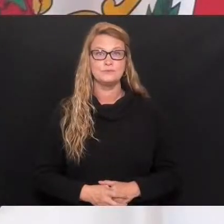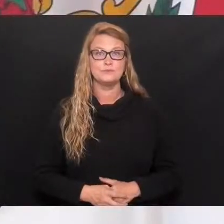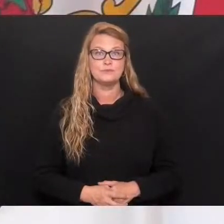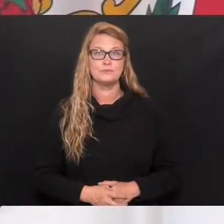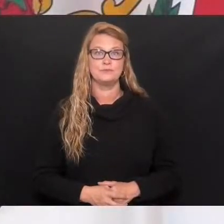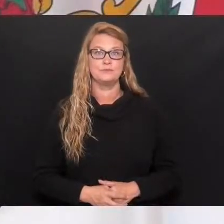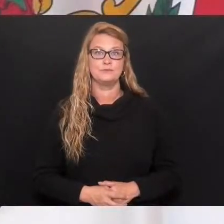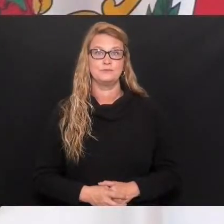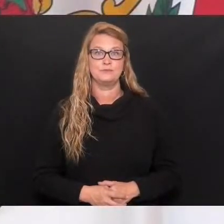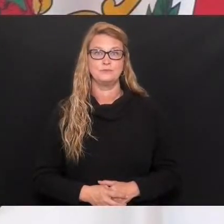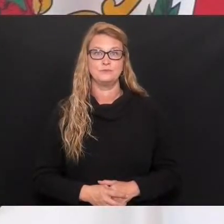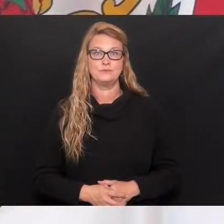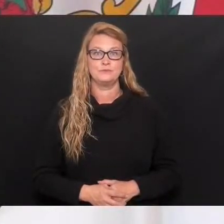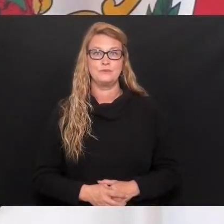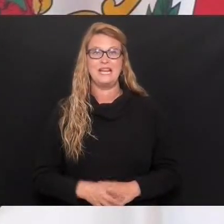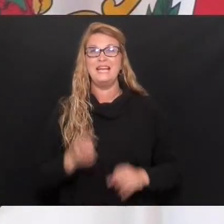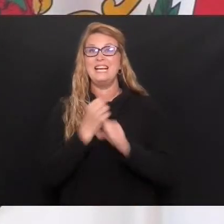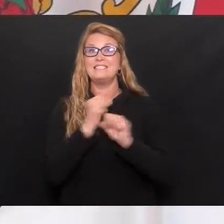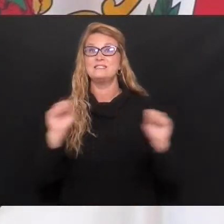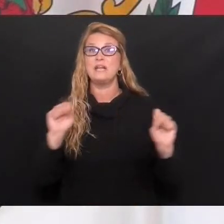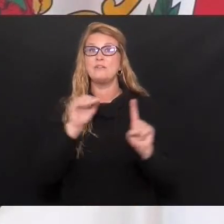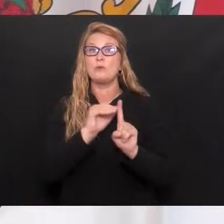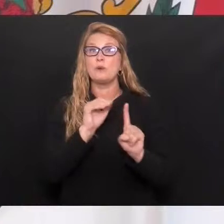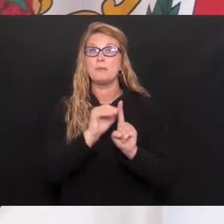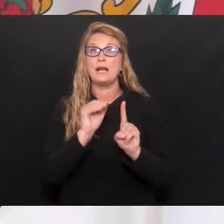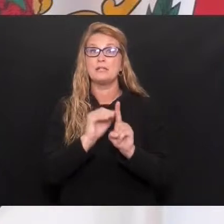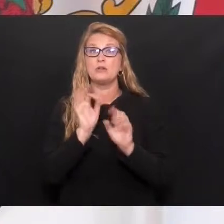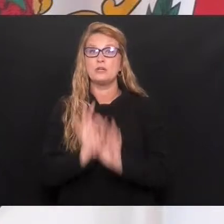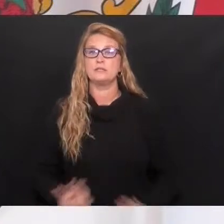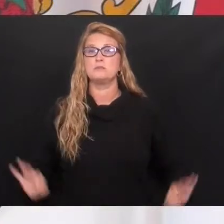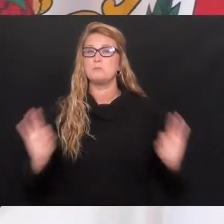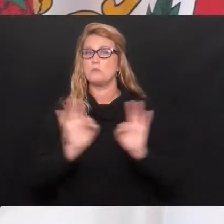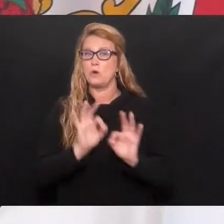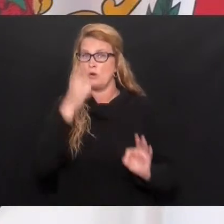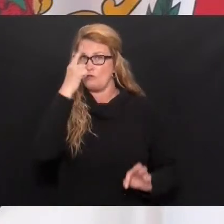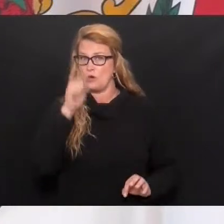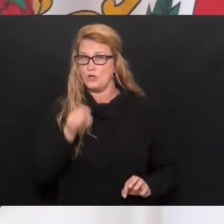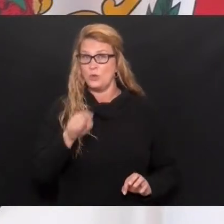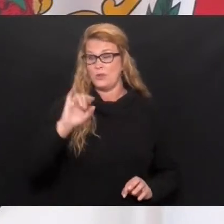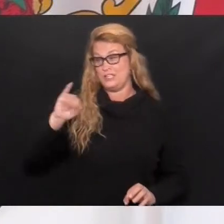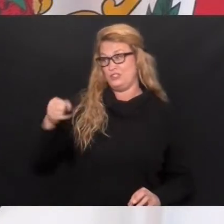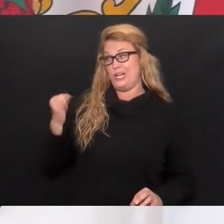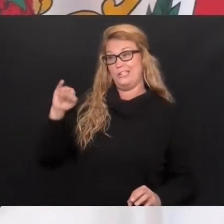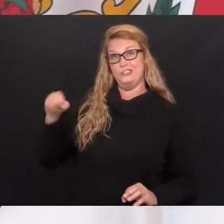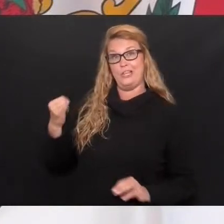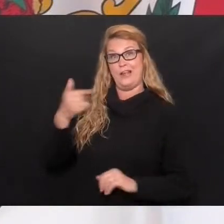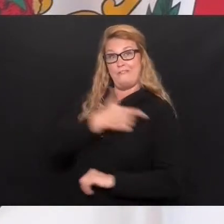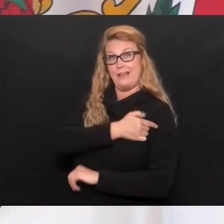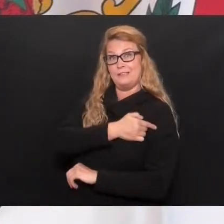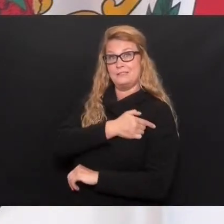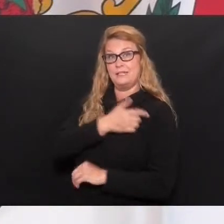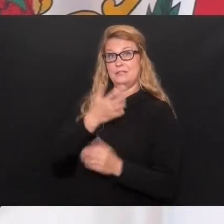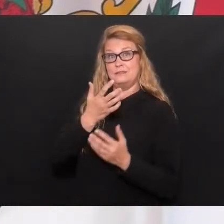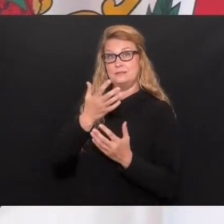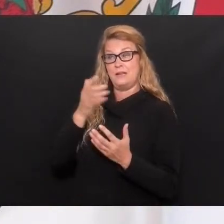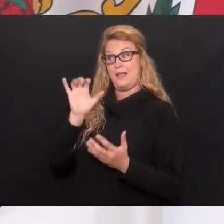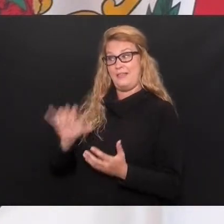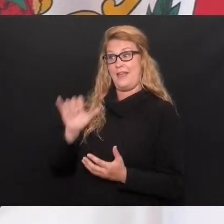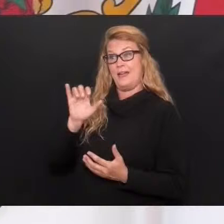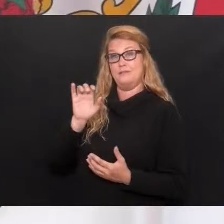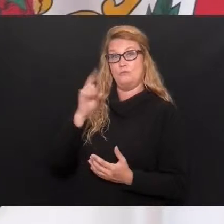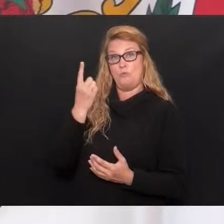Just as a safety reminder, it's important for you to remember that while J&J, the vaccine with Johnson & Johnson,